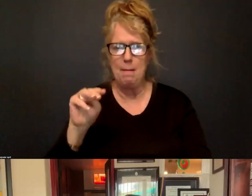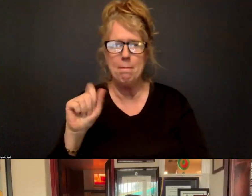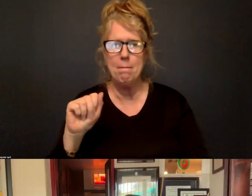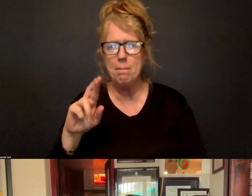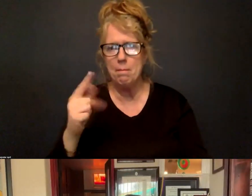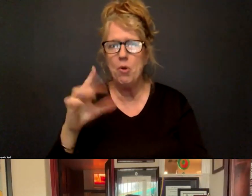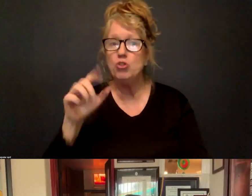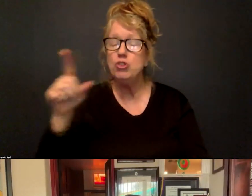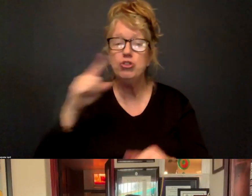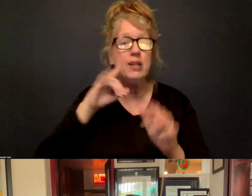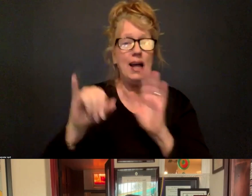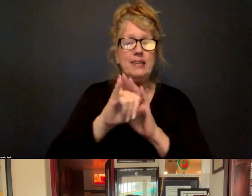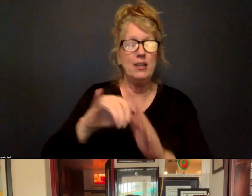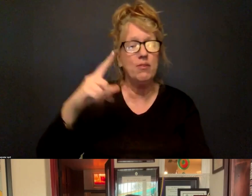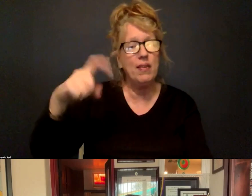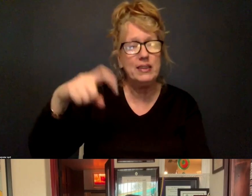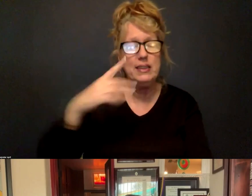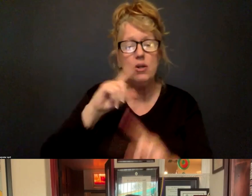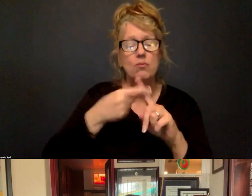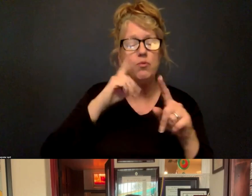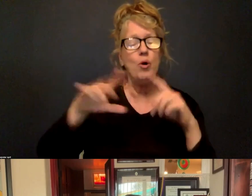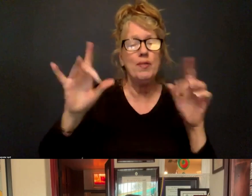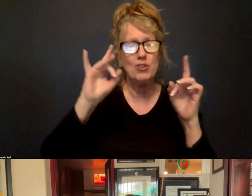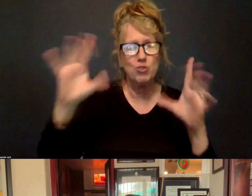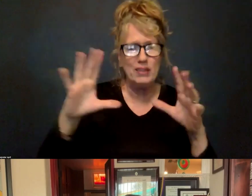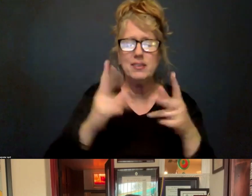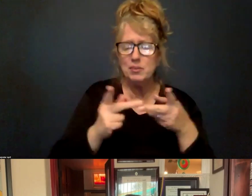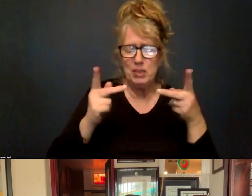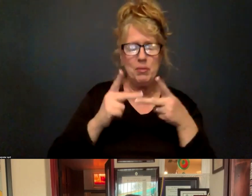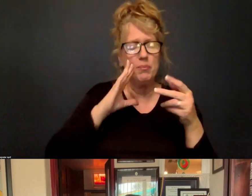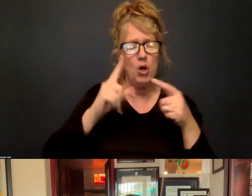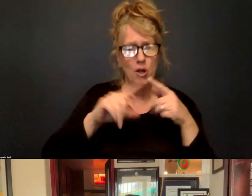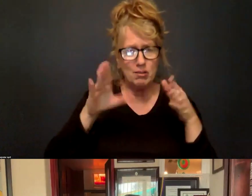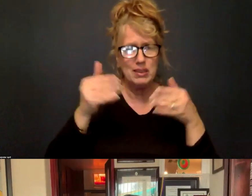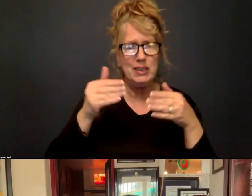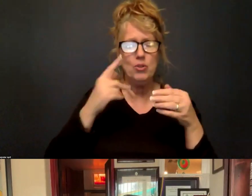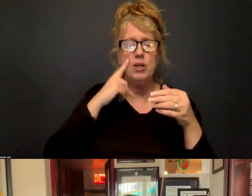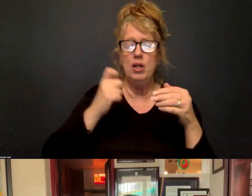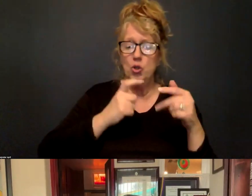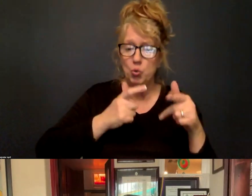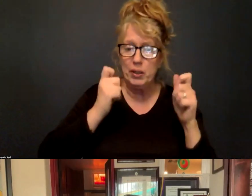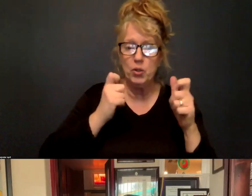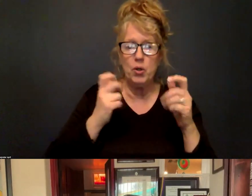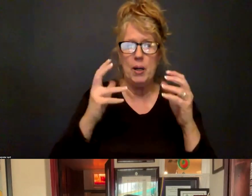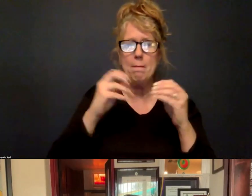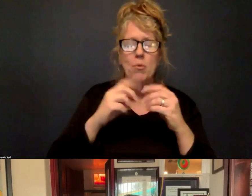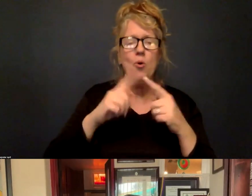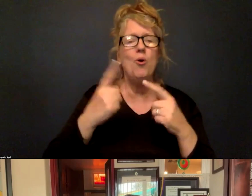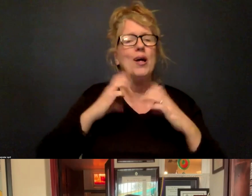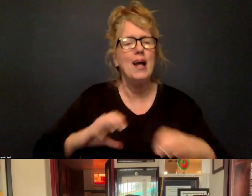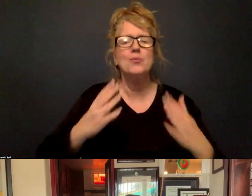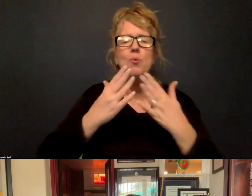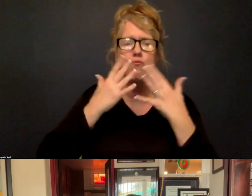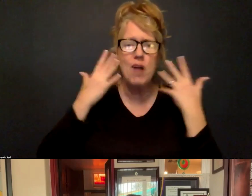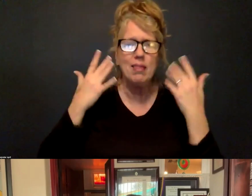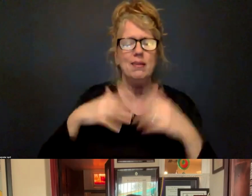a need that if the crisis facilities are geared to do care quicker in a more customer friendly way than